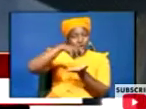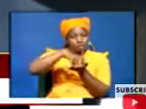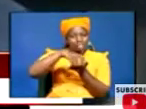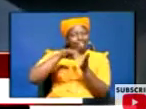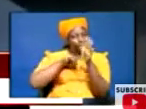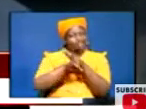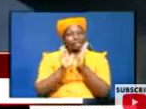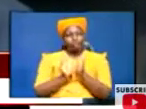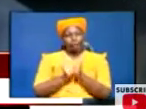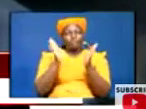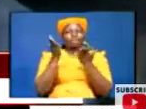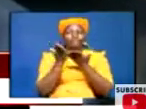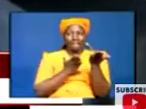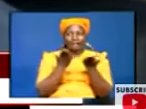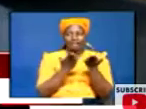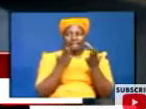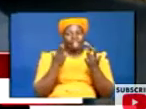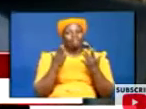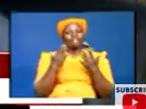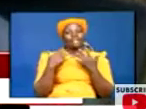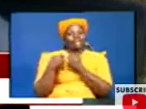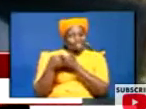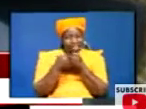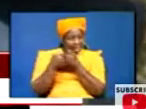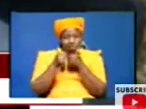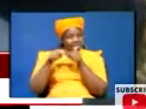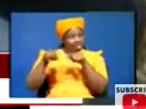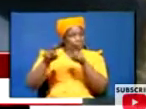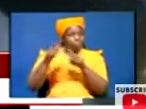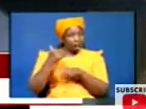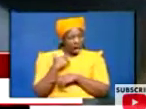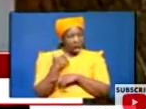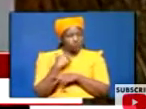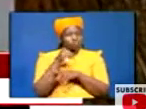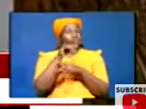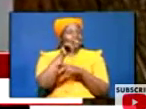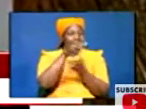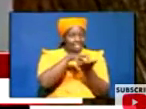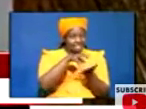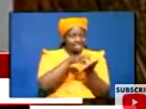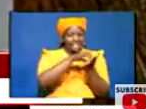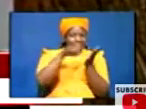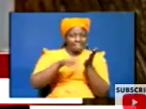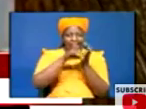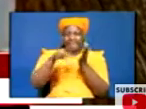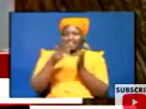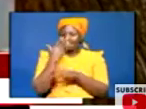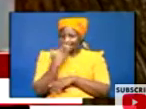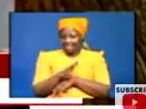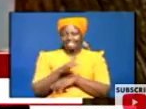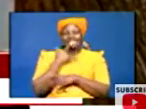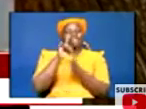public service, the hurdles that are before them in the form of those cases are eliminated. Terming the move as a threat to the rule of